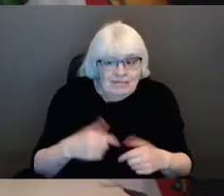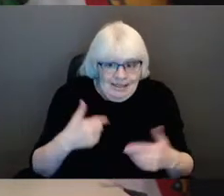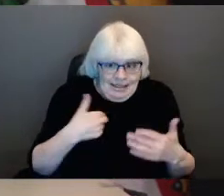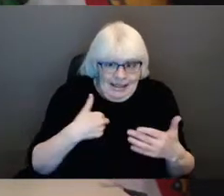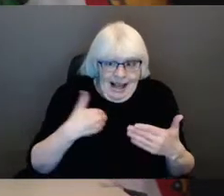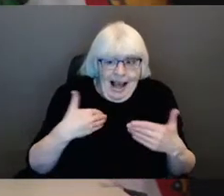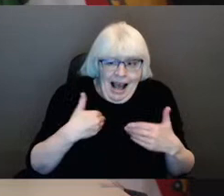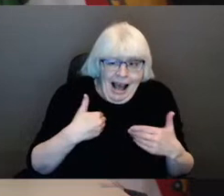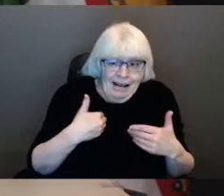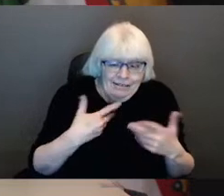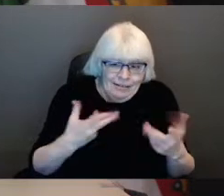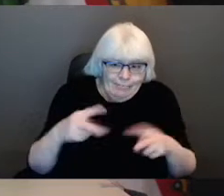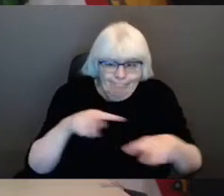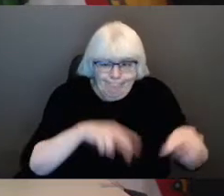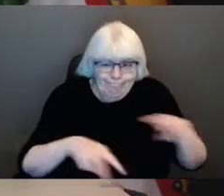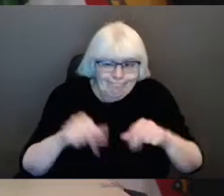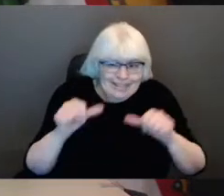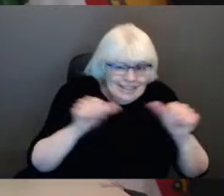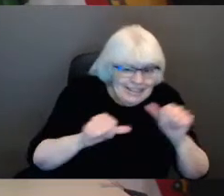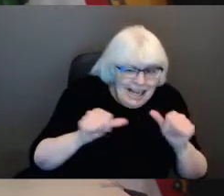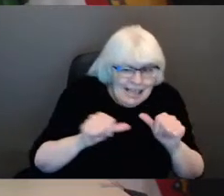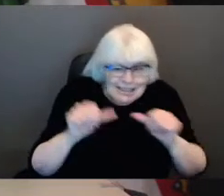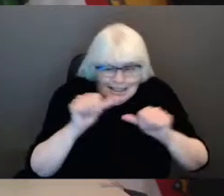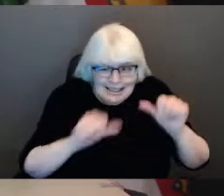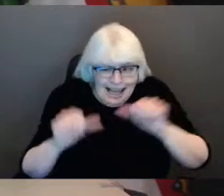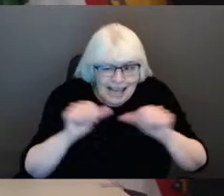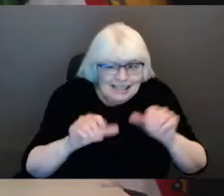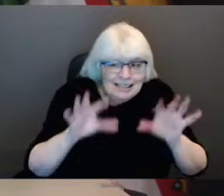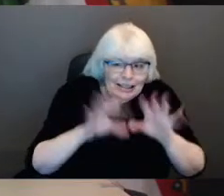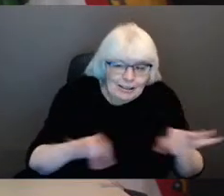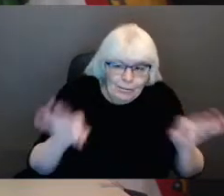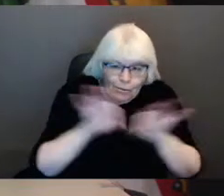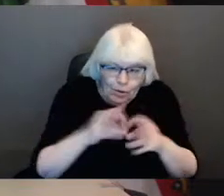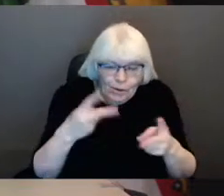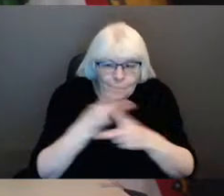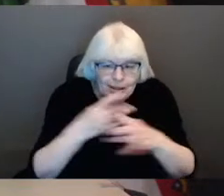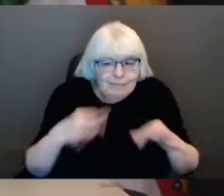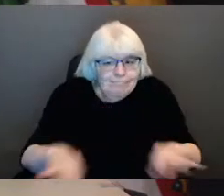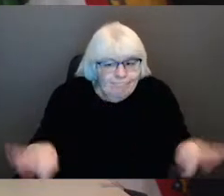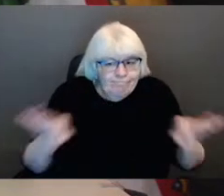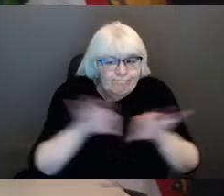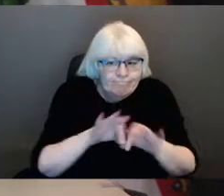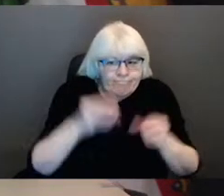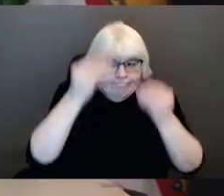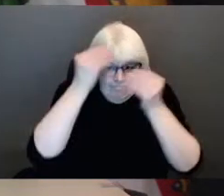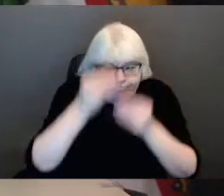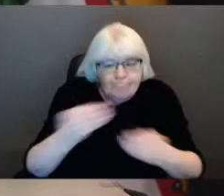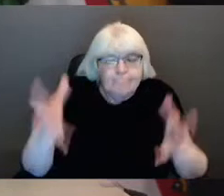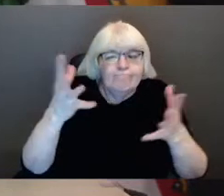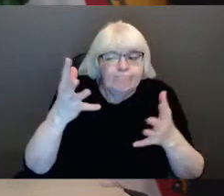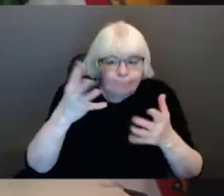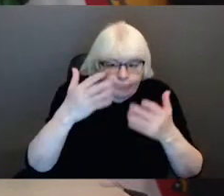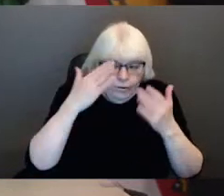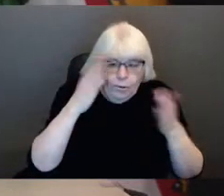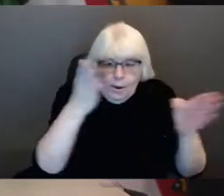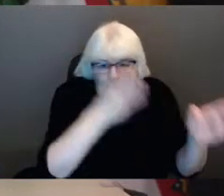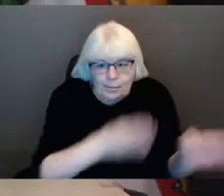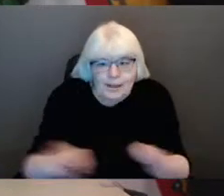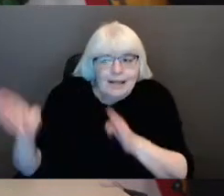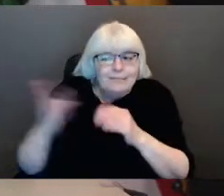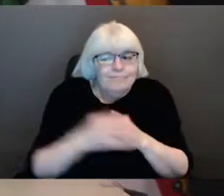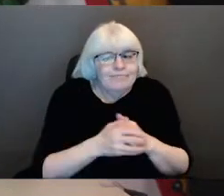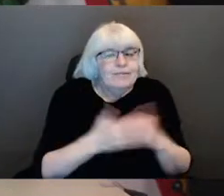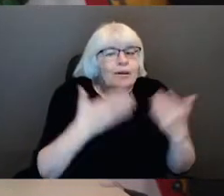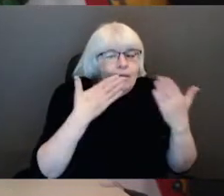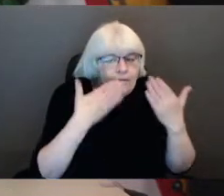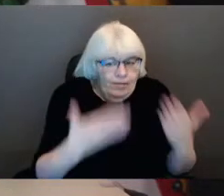people need to know what the roadmap is, and we're going to do the best we can to provide it. Thank you. Thank you, Wayne. Allison from The Yes, Guardian. Alison